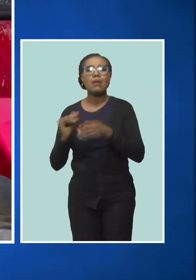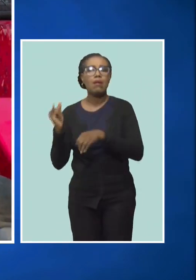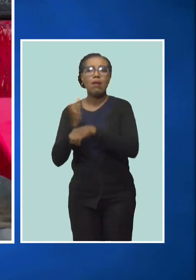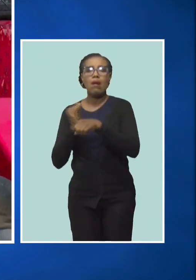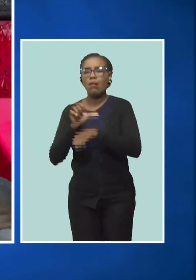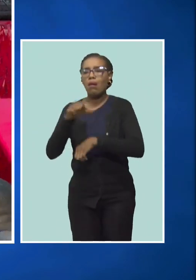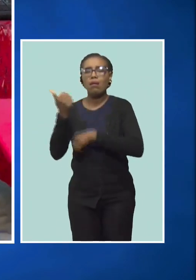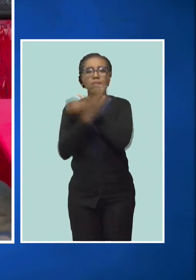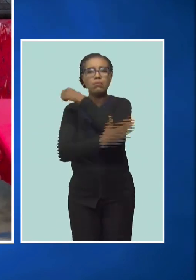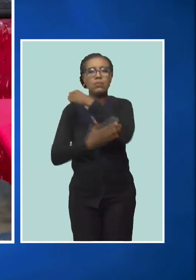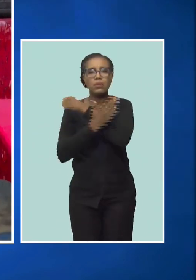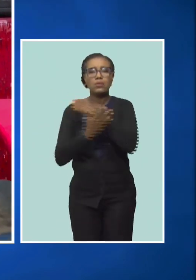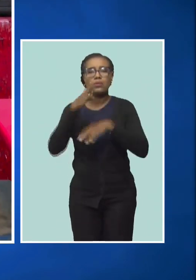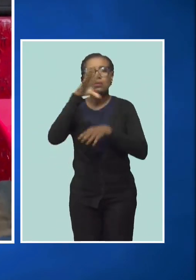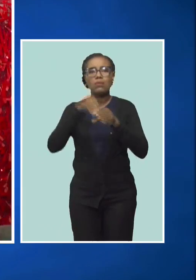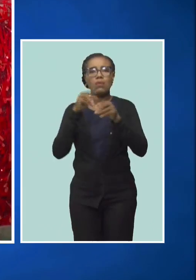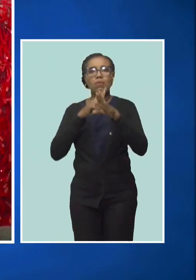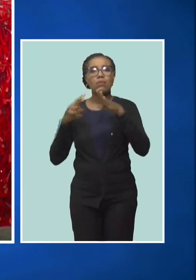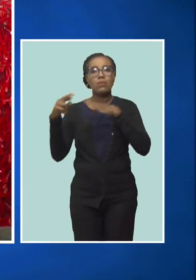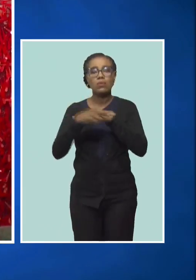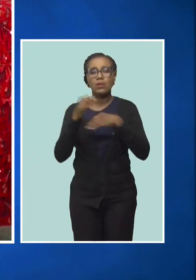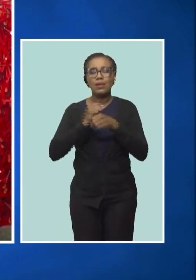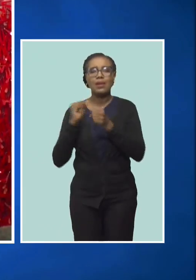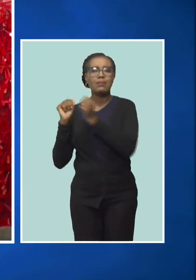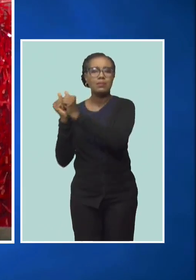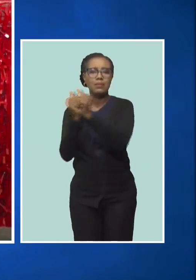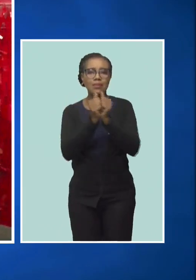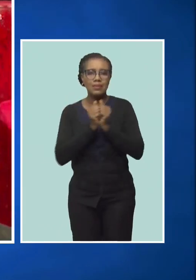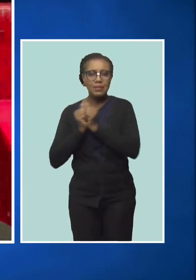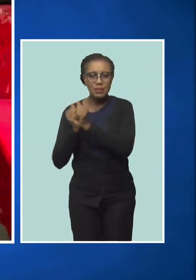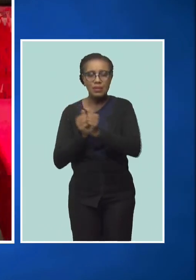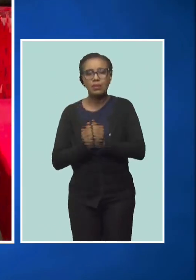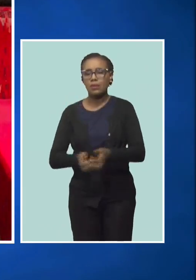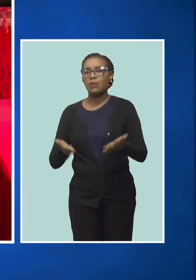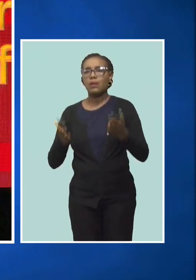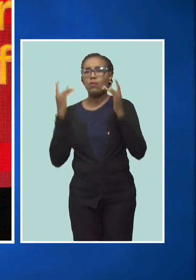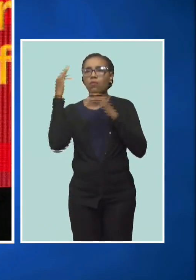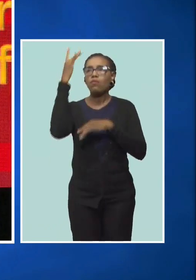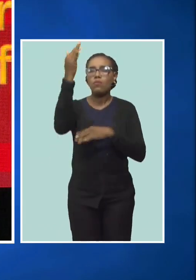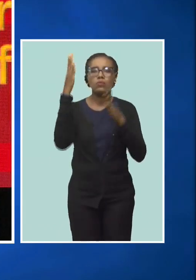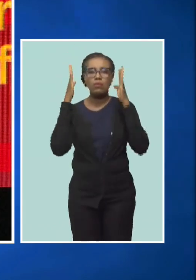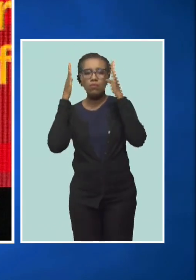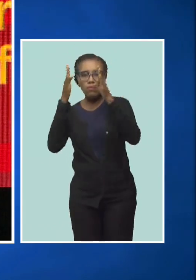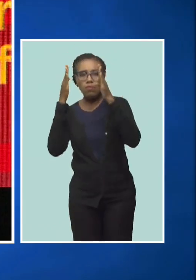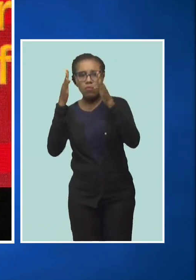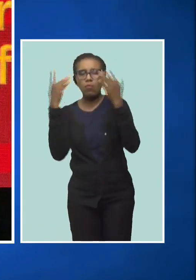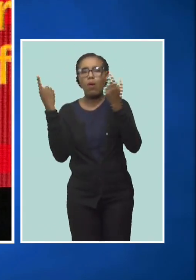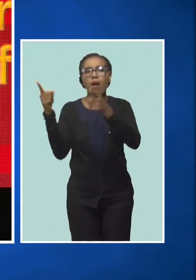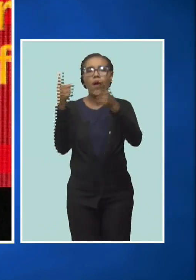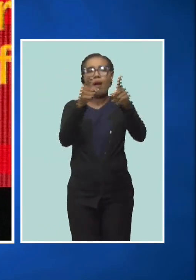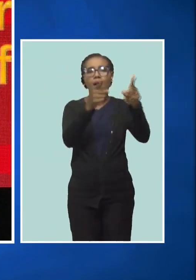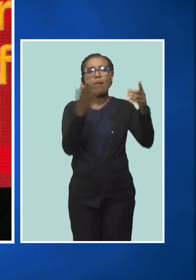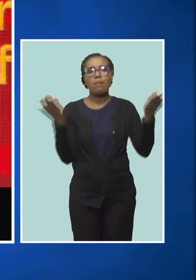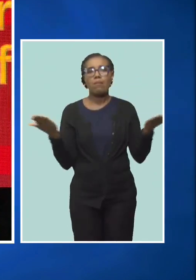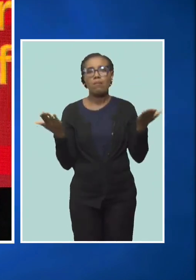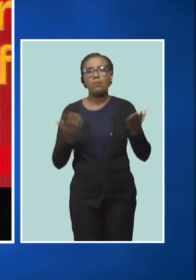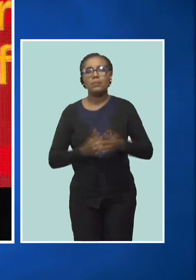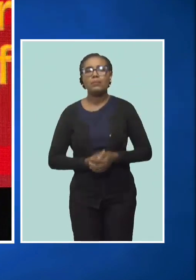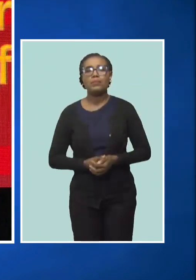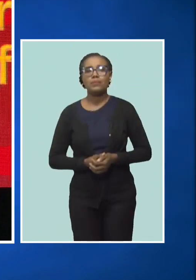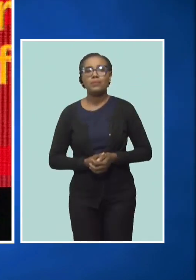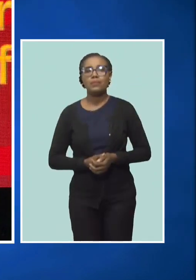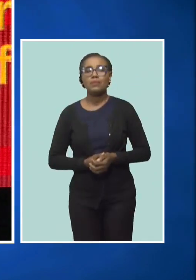other countries in the region must work as a collective to face what the future holds. Because the